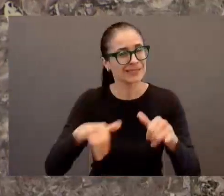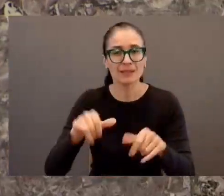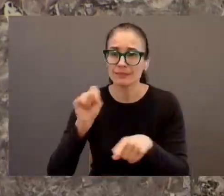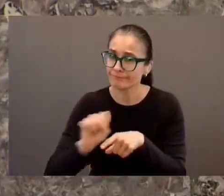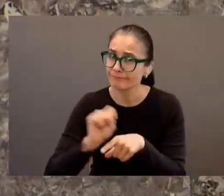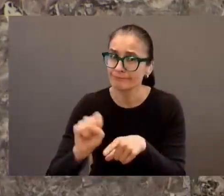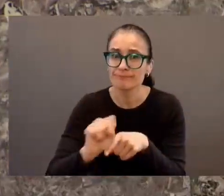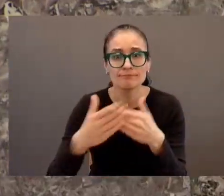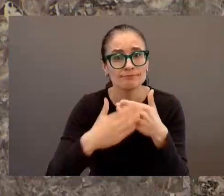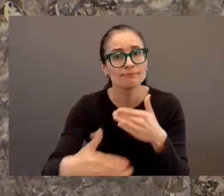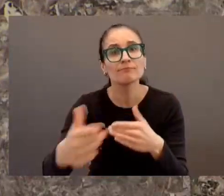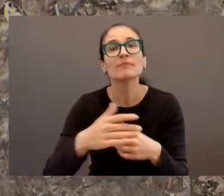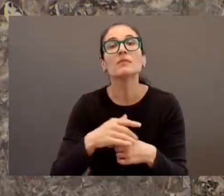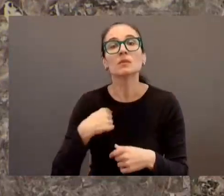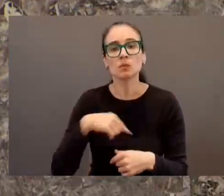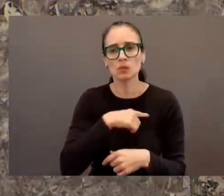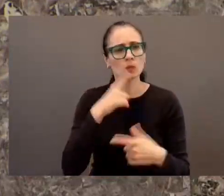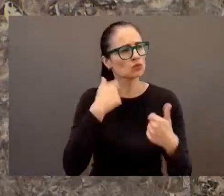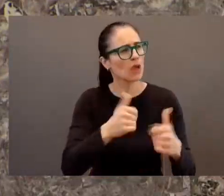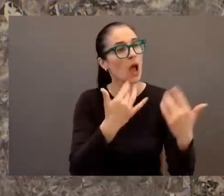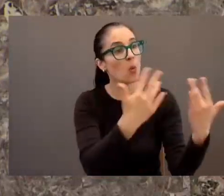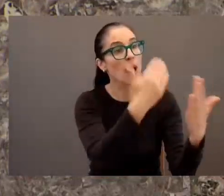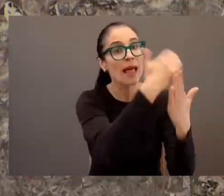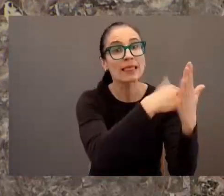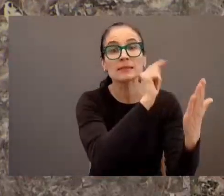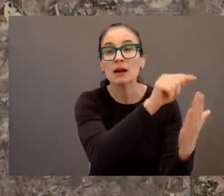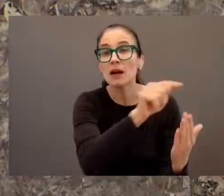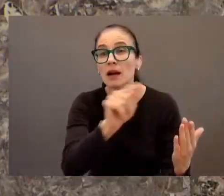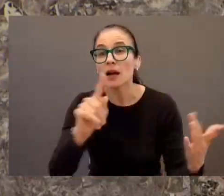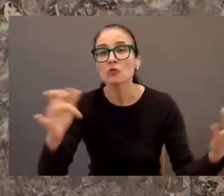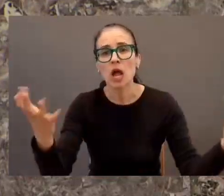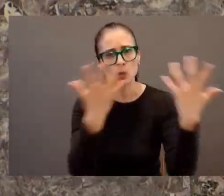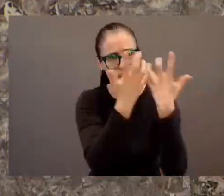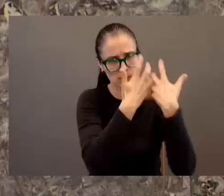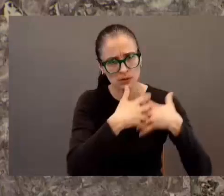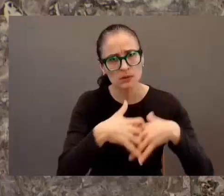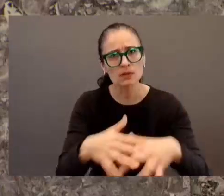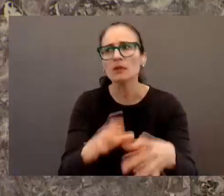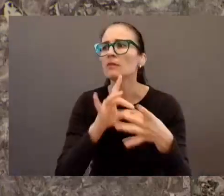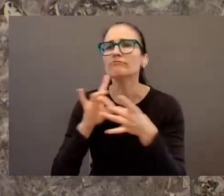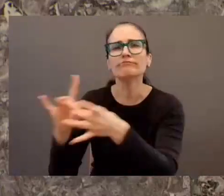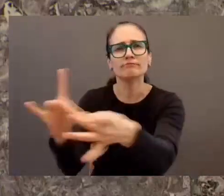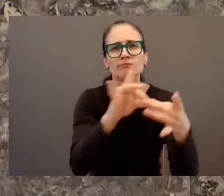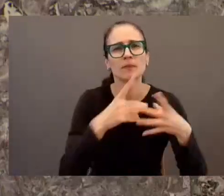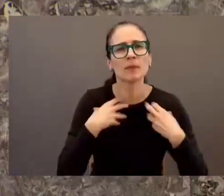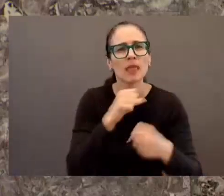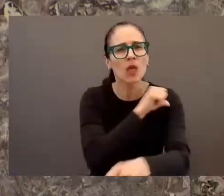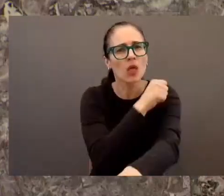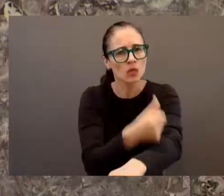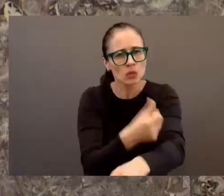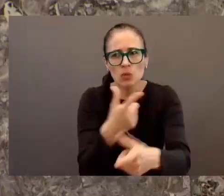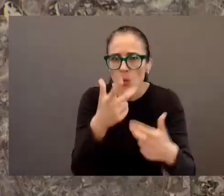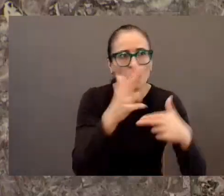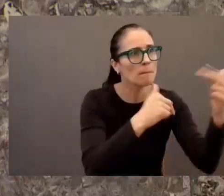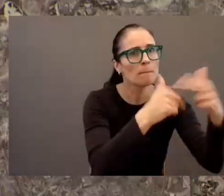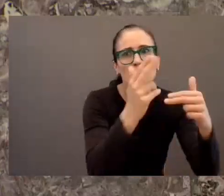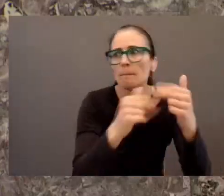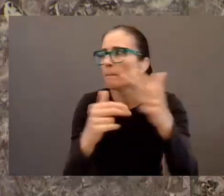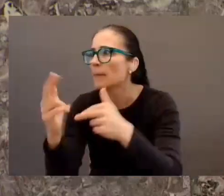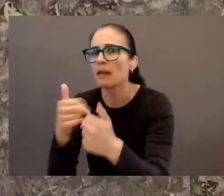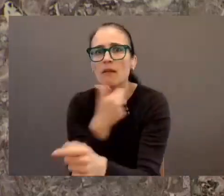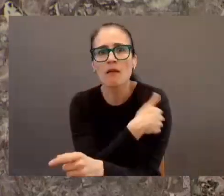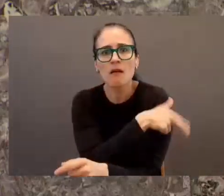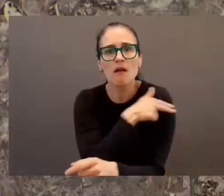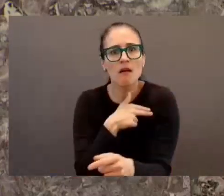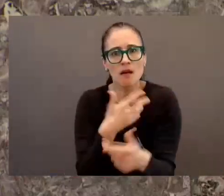hospitals, adding more operating room capacity. We are not going to stop because we know that British Columbians deserve to get the care in a timely and equitable way,